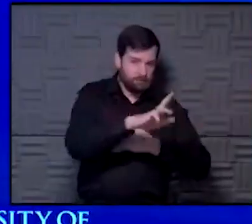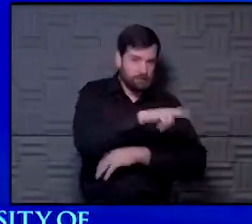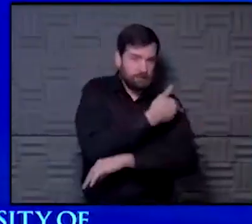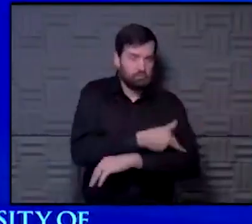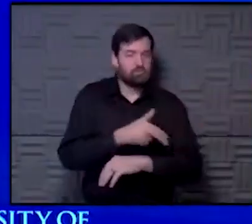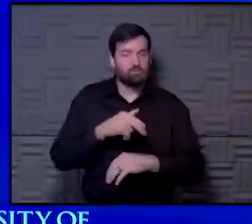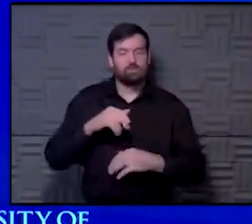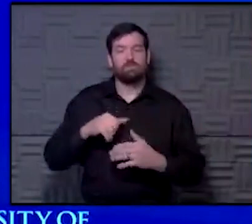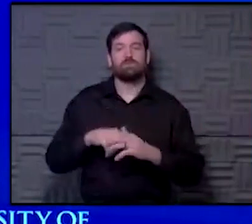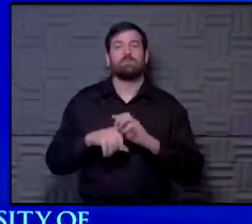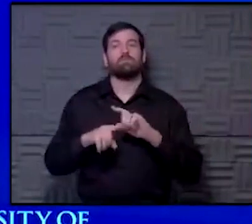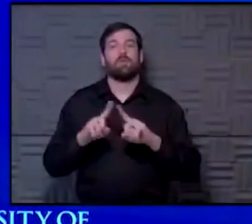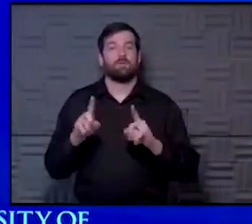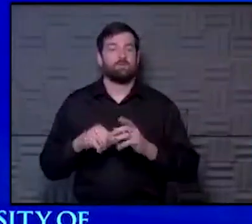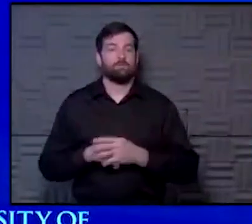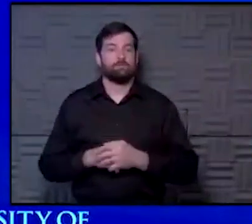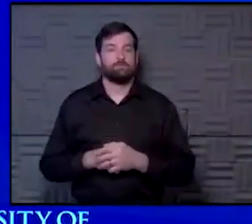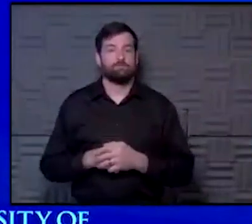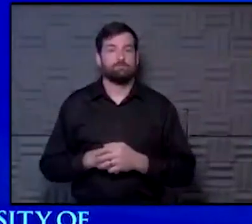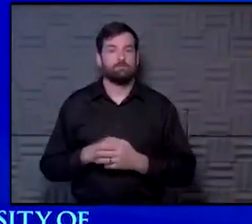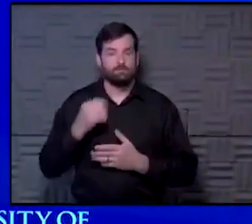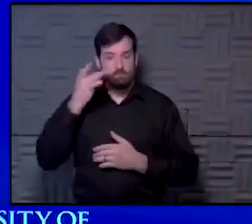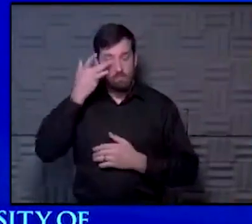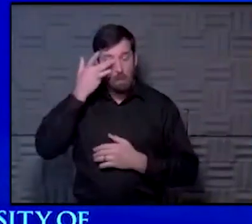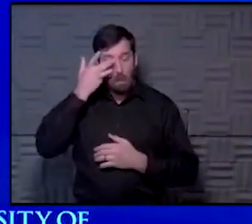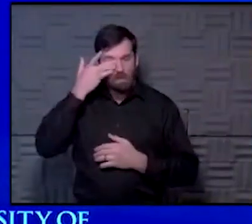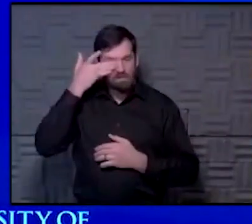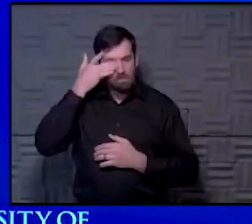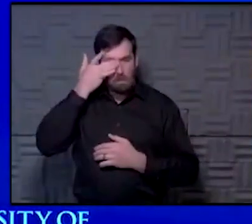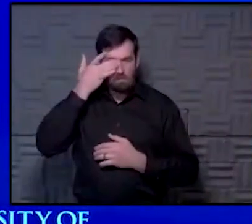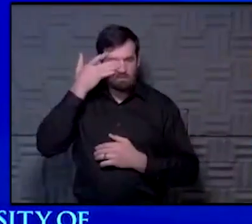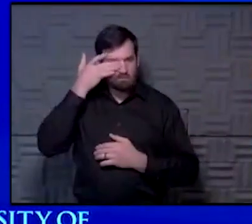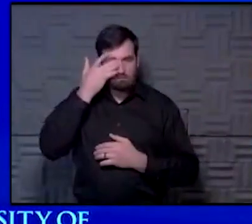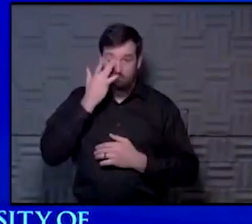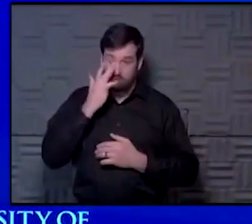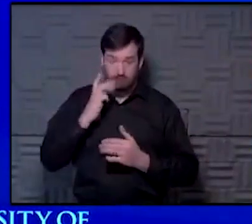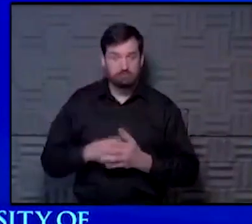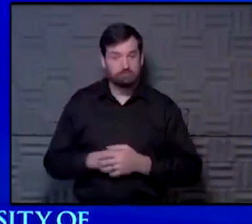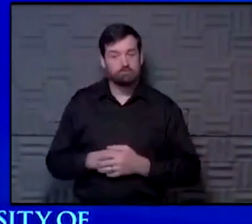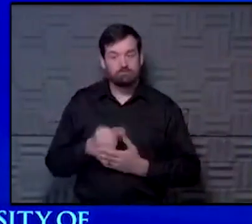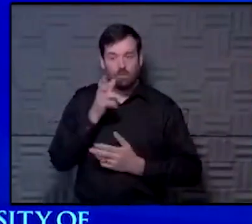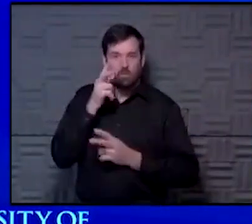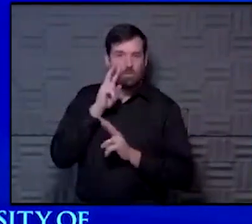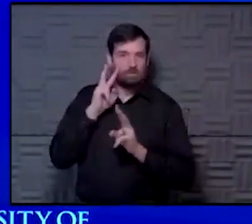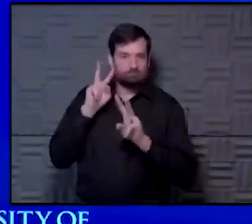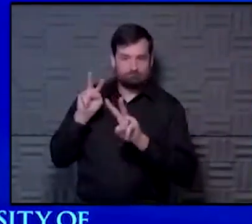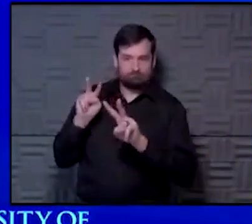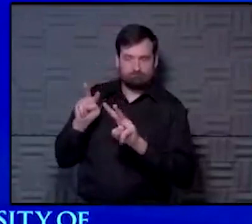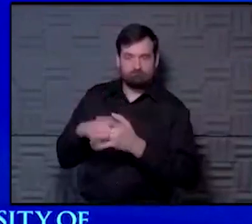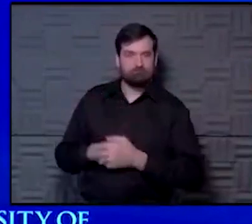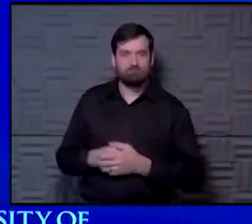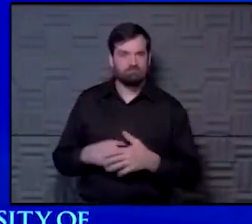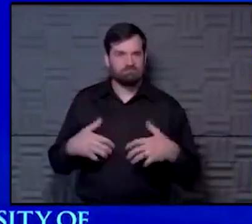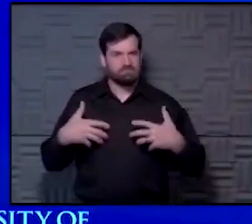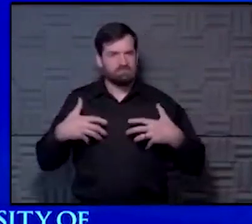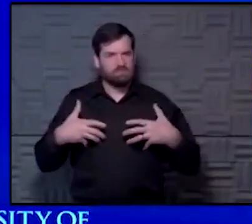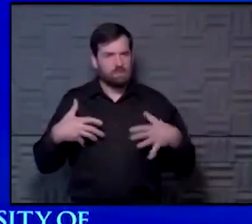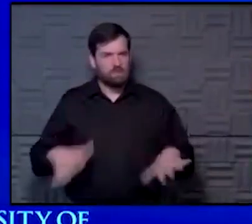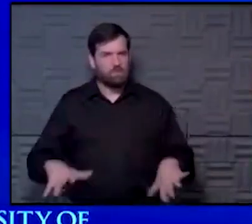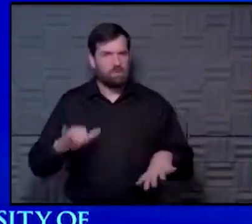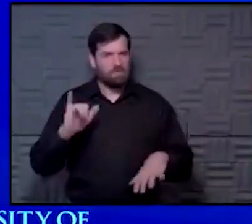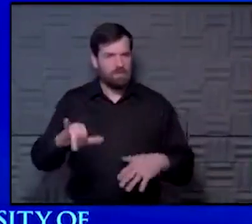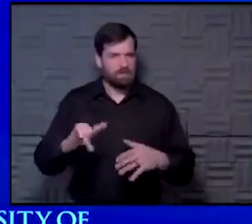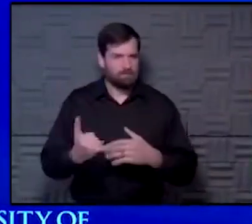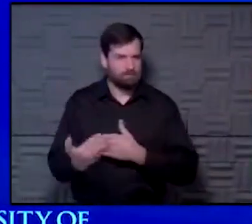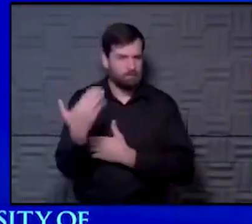census. And so we'll keep paying attention to that, but definitely not a feeling that we want this